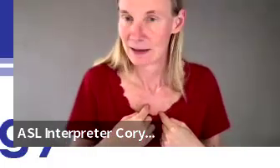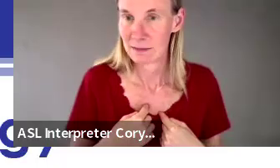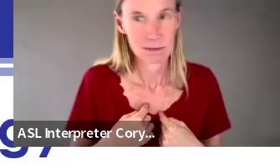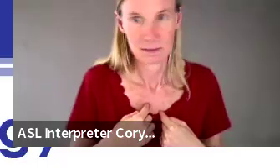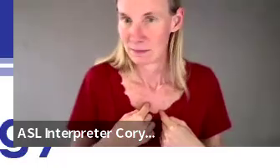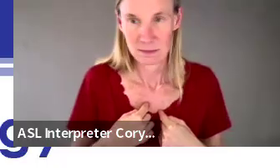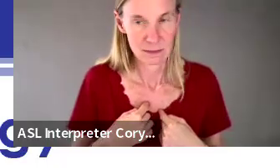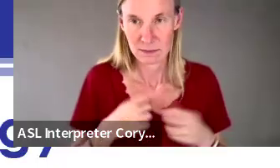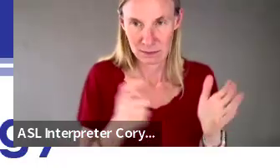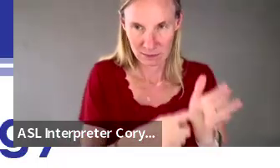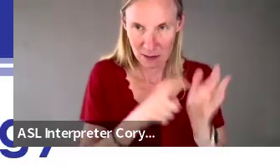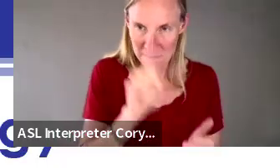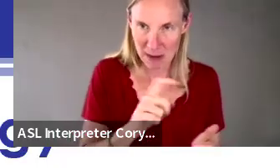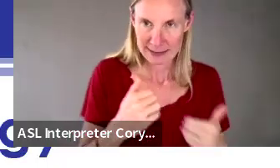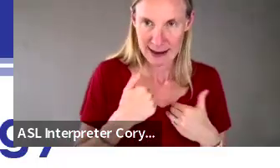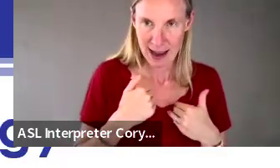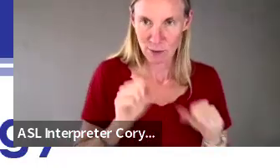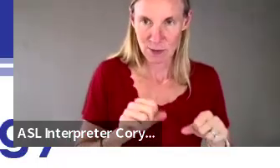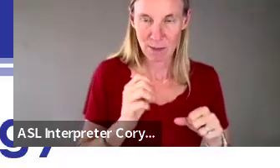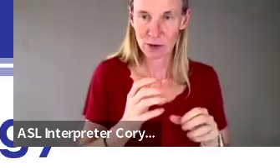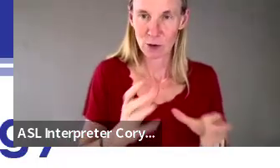way they can consume that material.